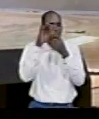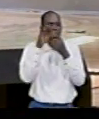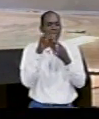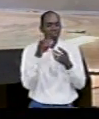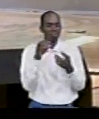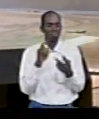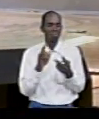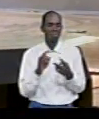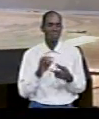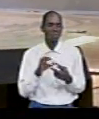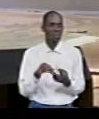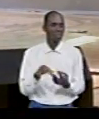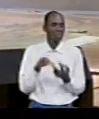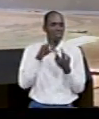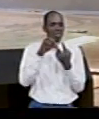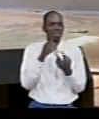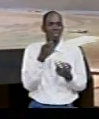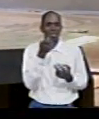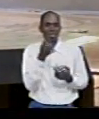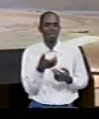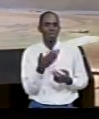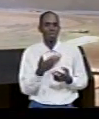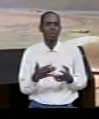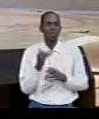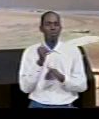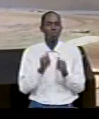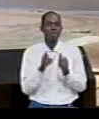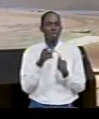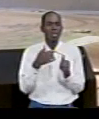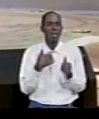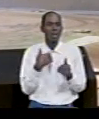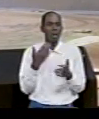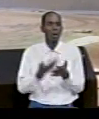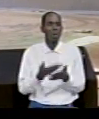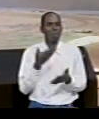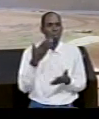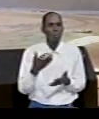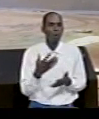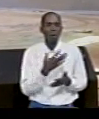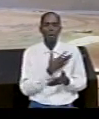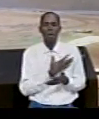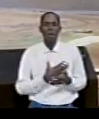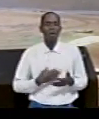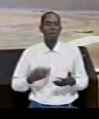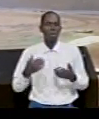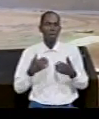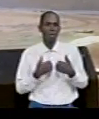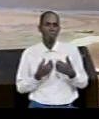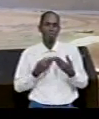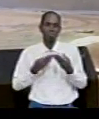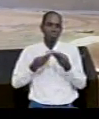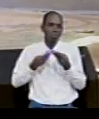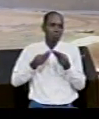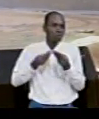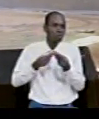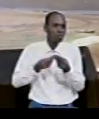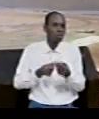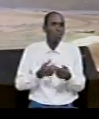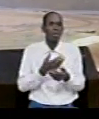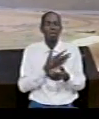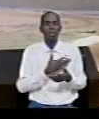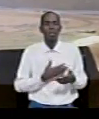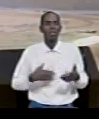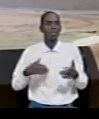lamb, which he had bought and nourished up, and it grew